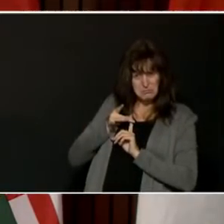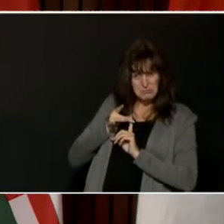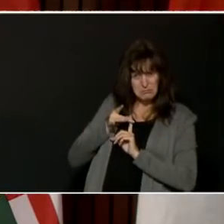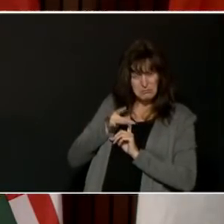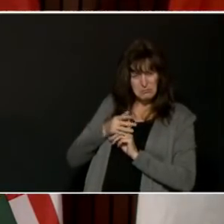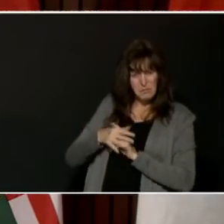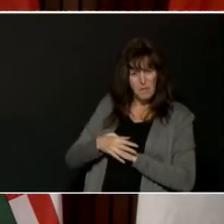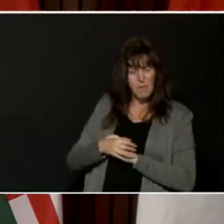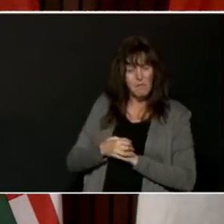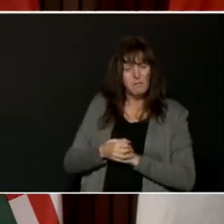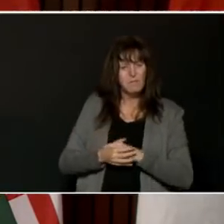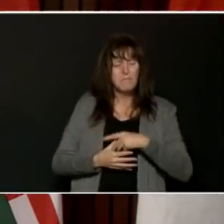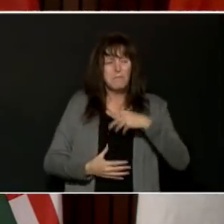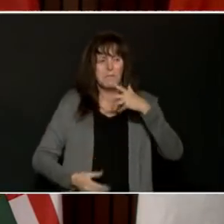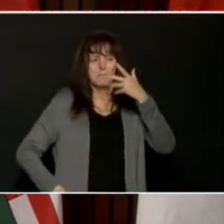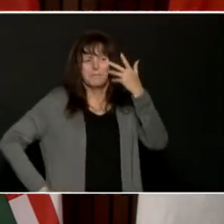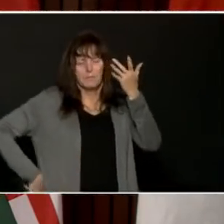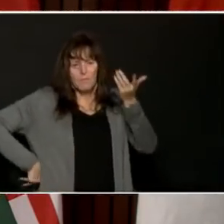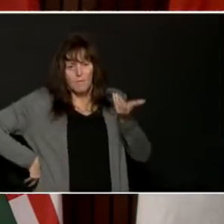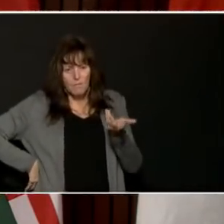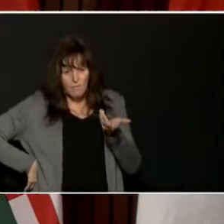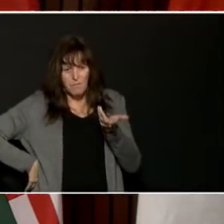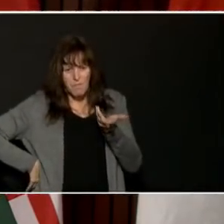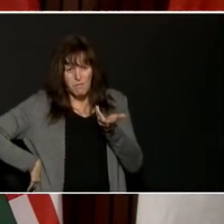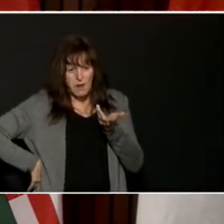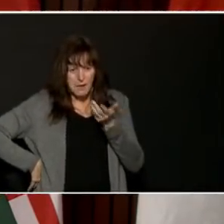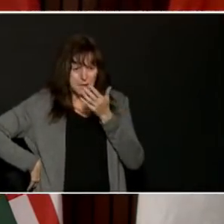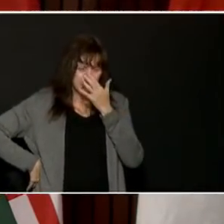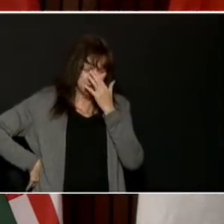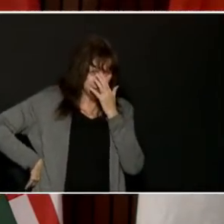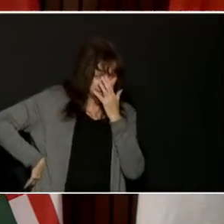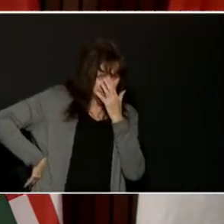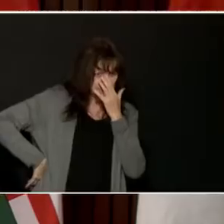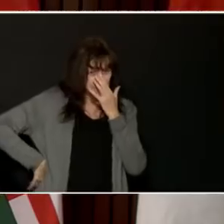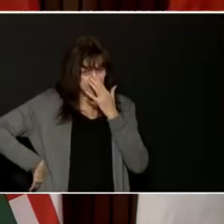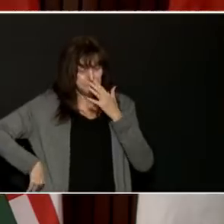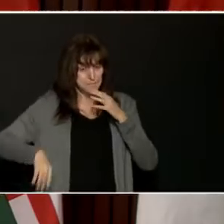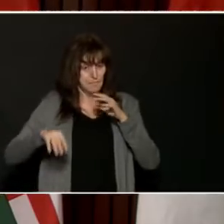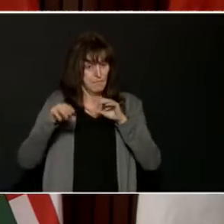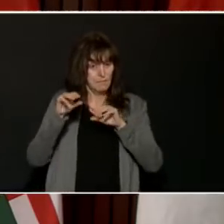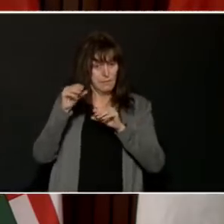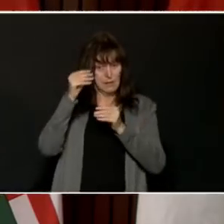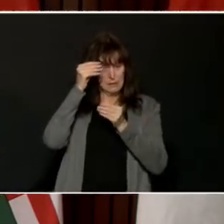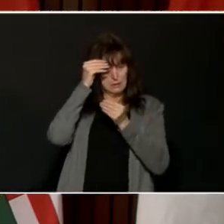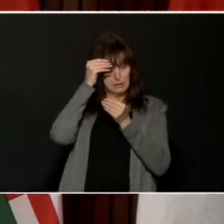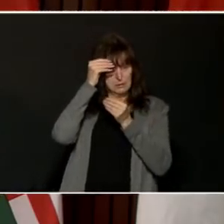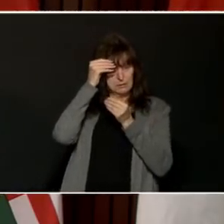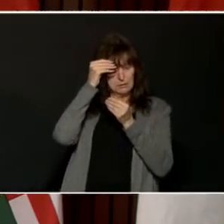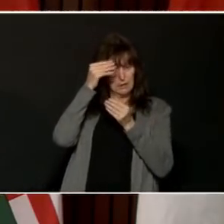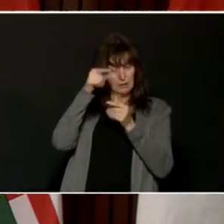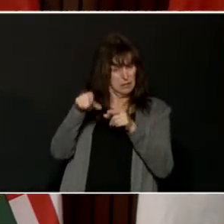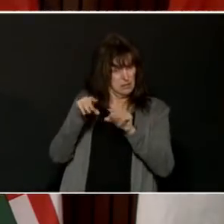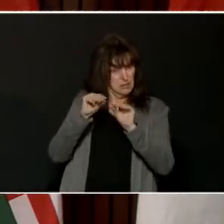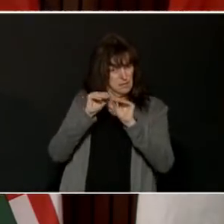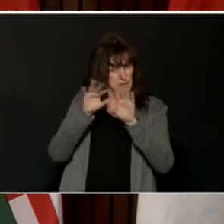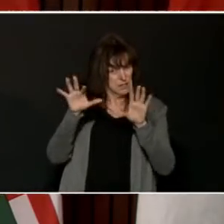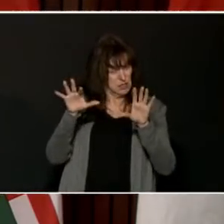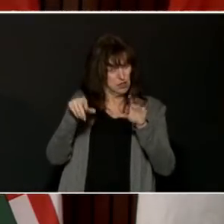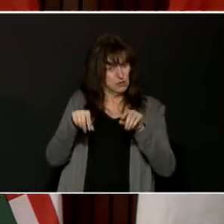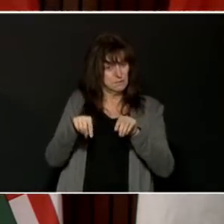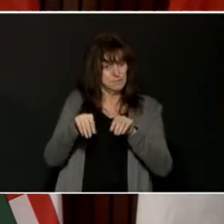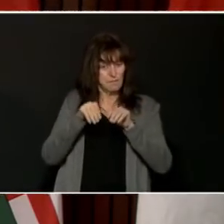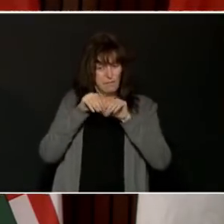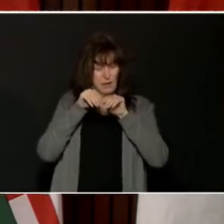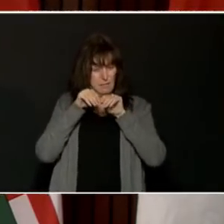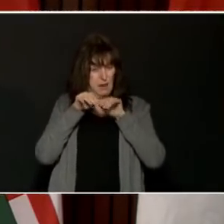The data is very clear that this is incredibly transmissible. If we were seeing in Toronto or the Greater